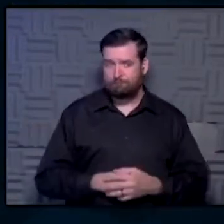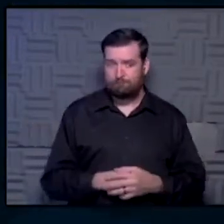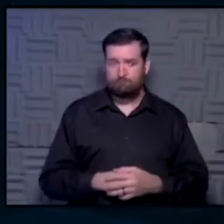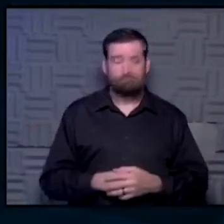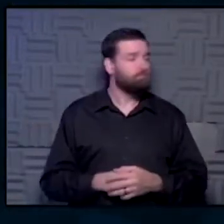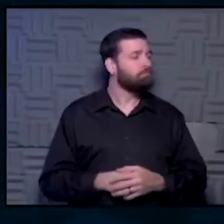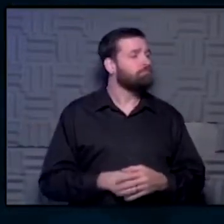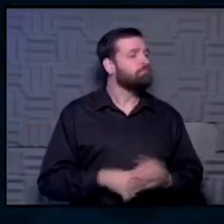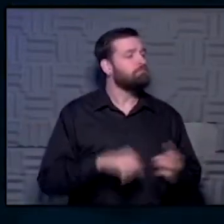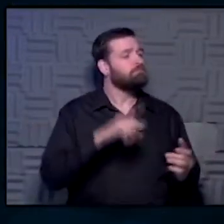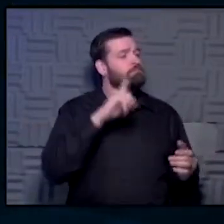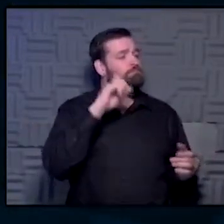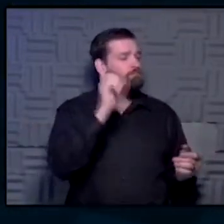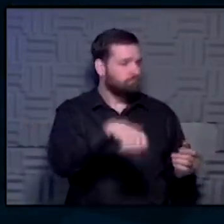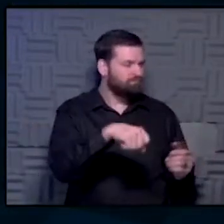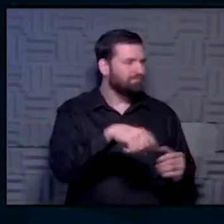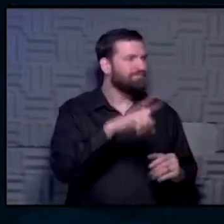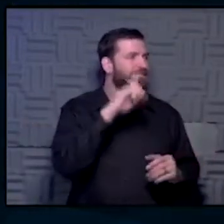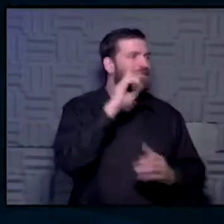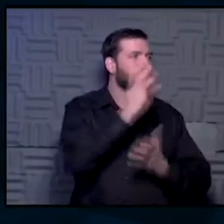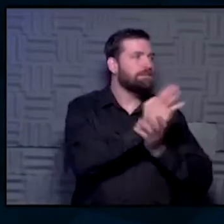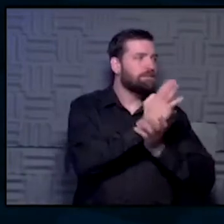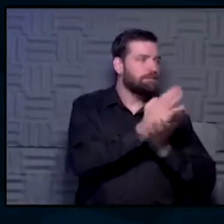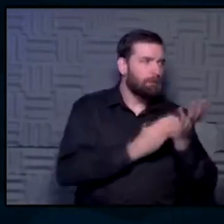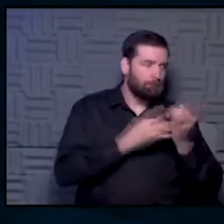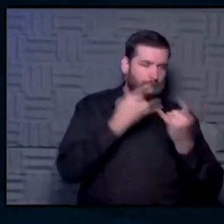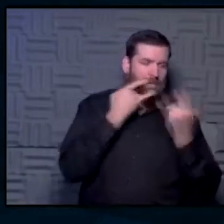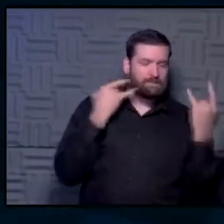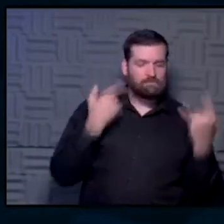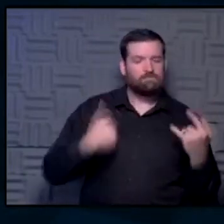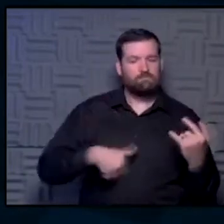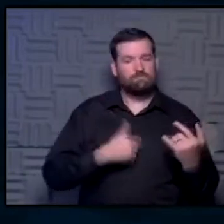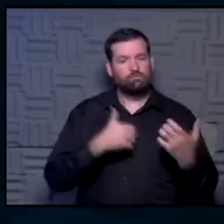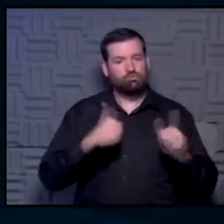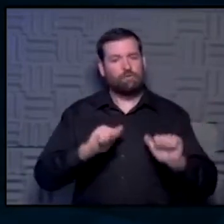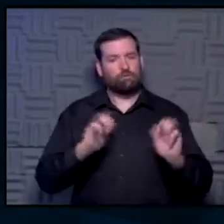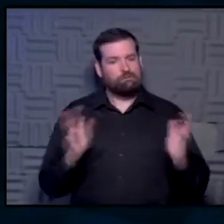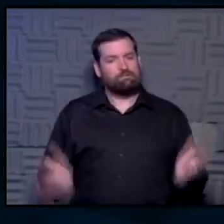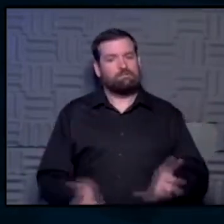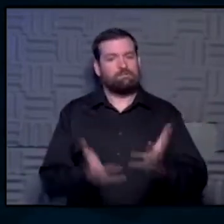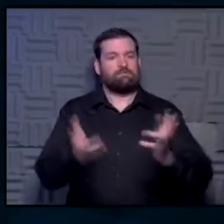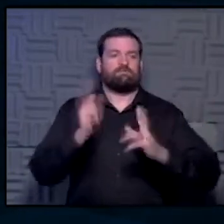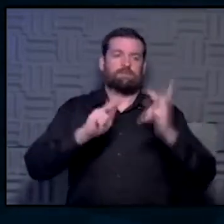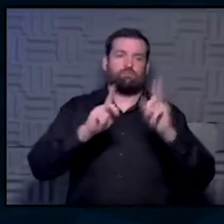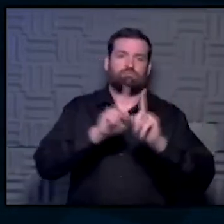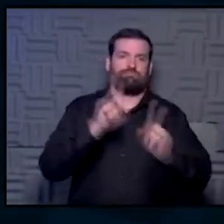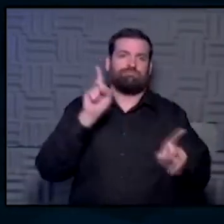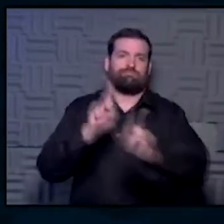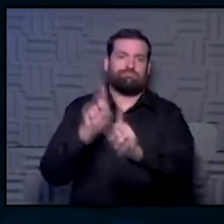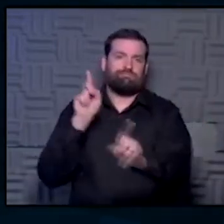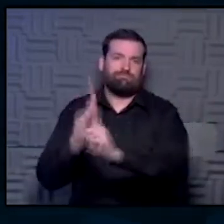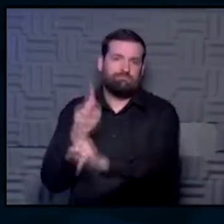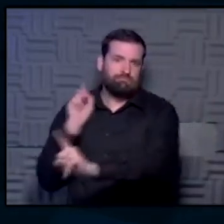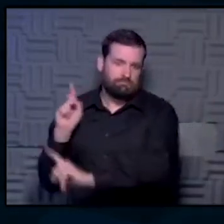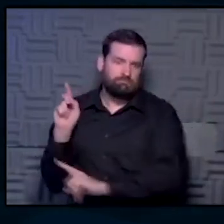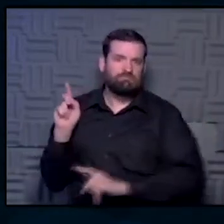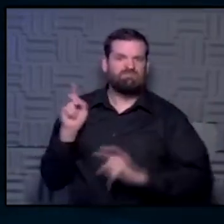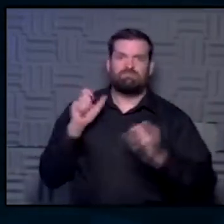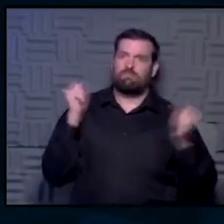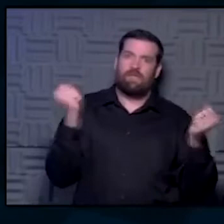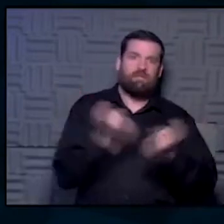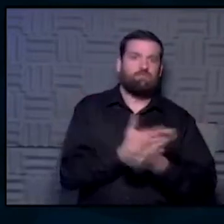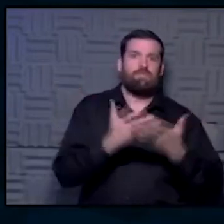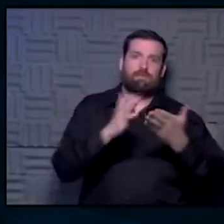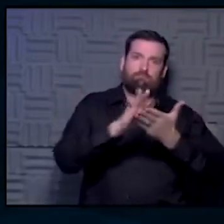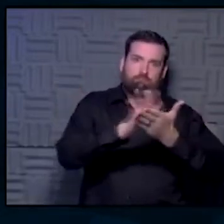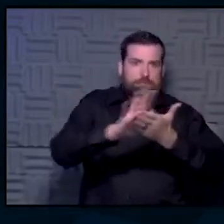Yeah, I think some are wearing masks. We're trying to really make sure everybody is distanced apart and that everything's being cleaned. So